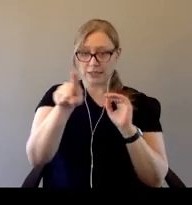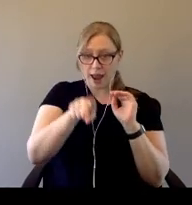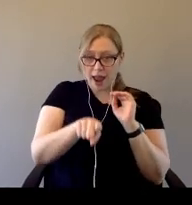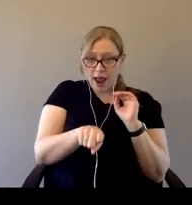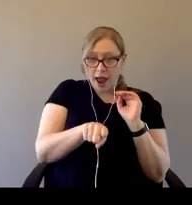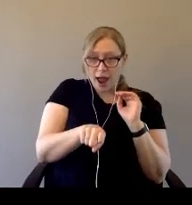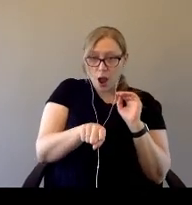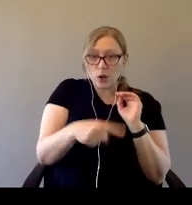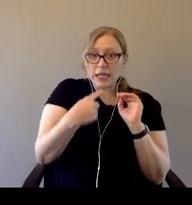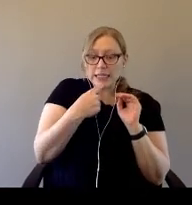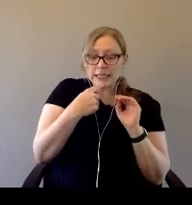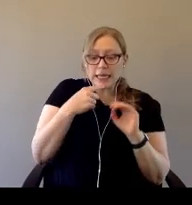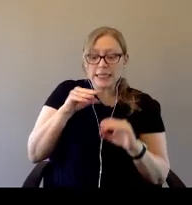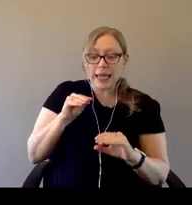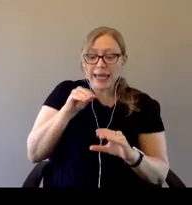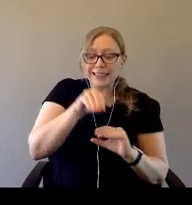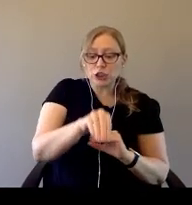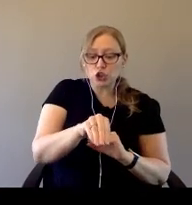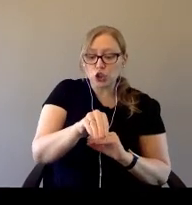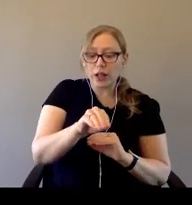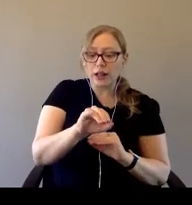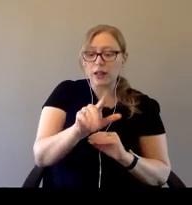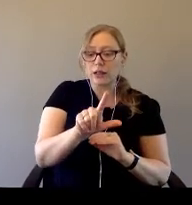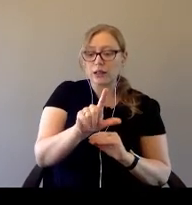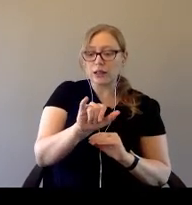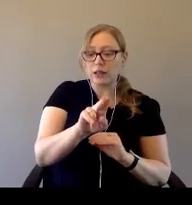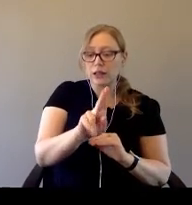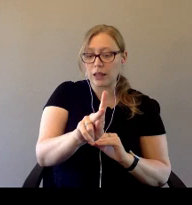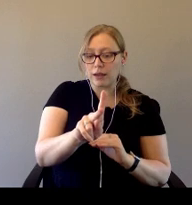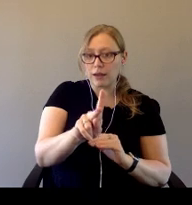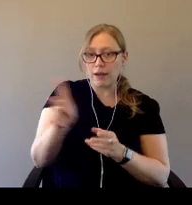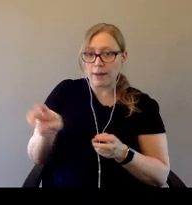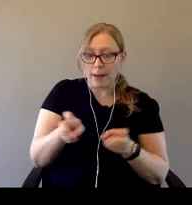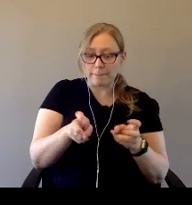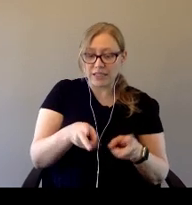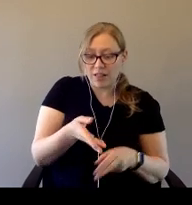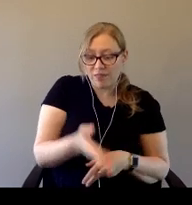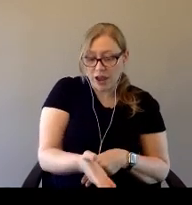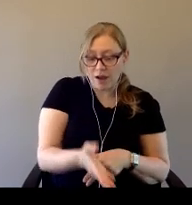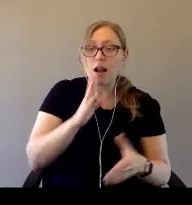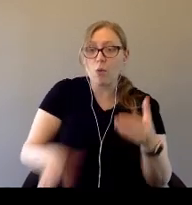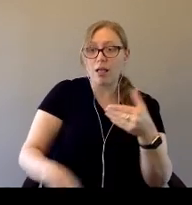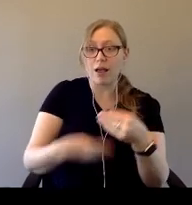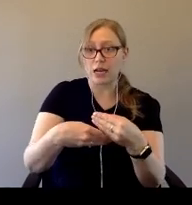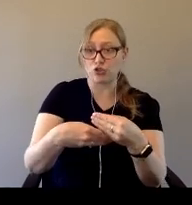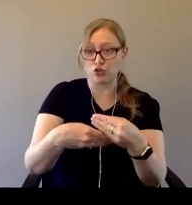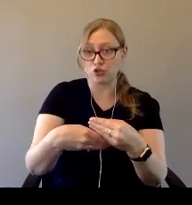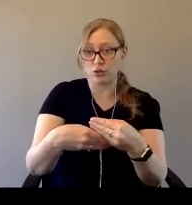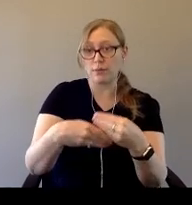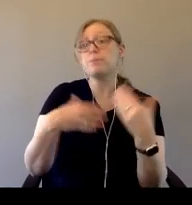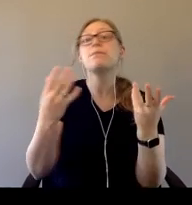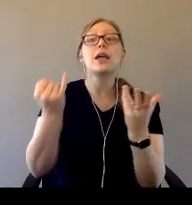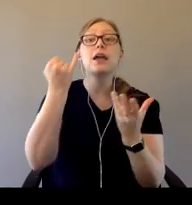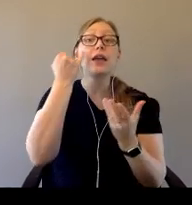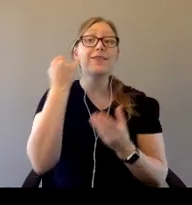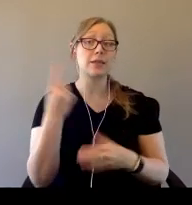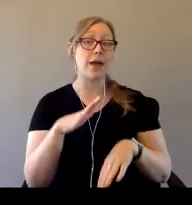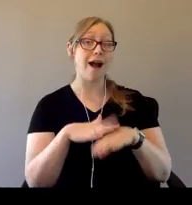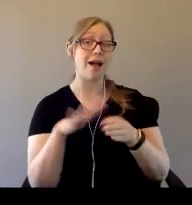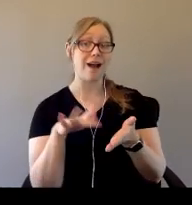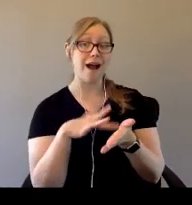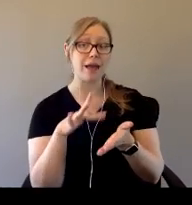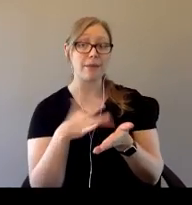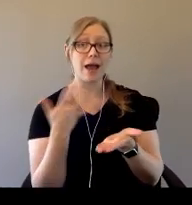says insert link and copy and paste the link into there, and it will attach the link. Now, if it's something on your iPad, let's